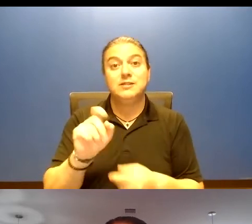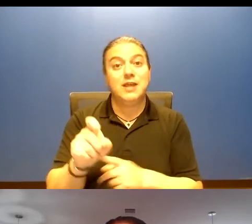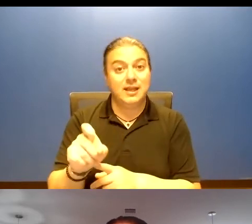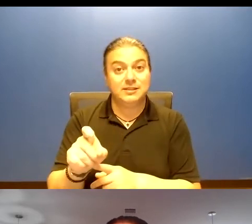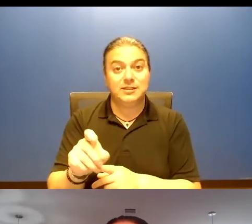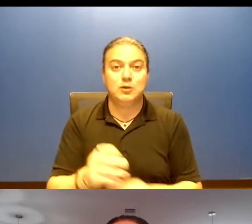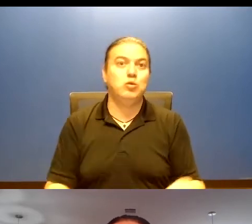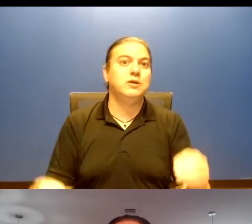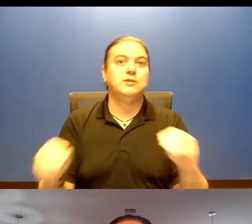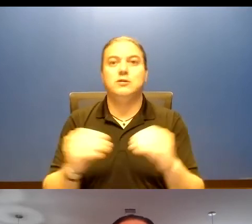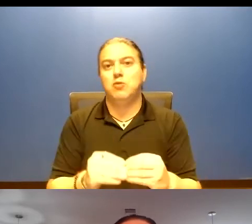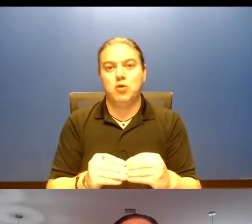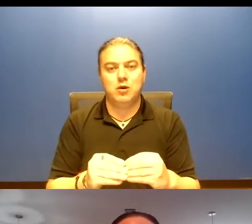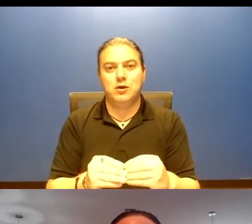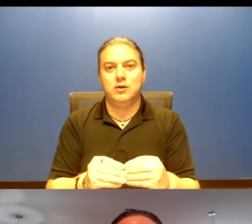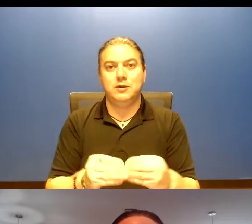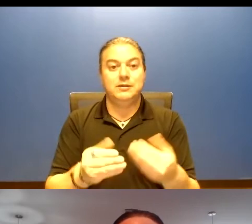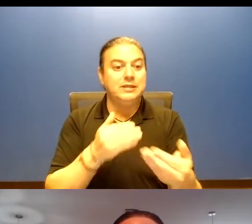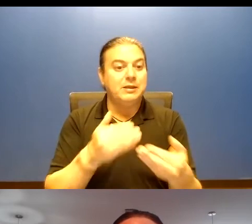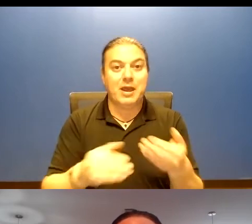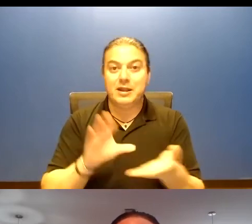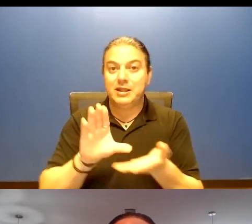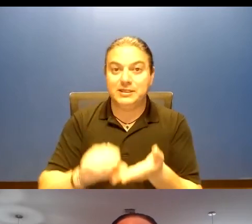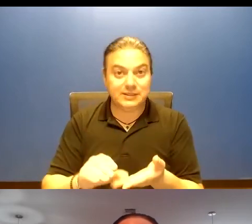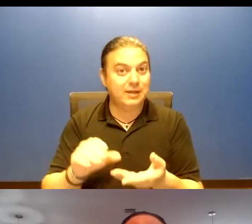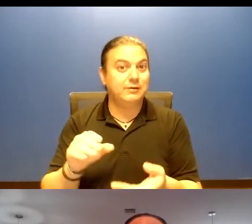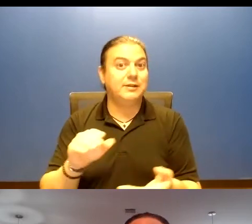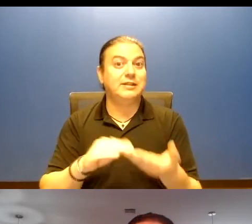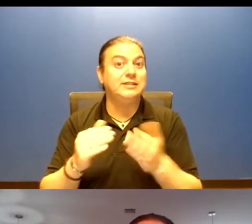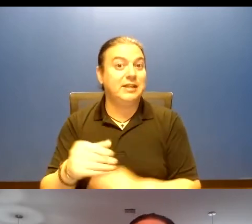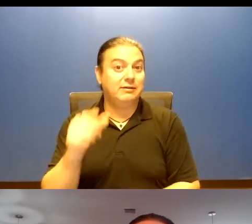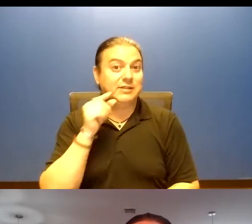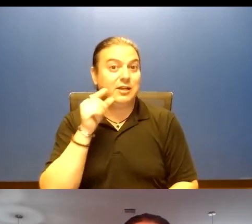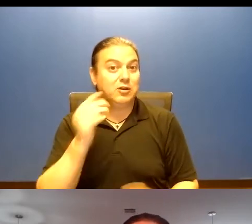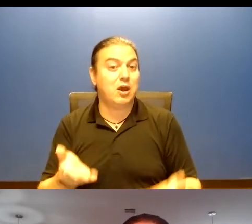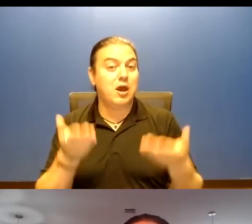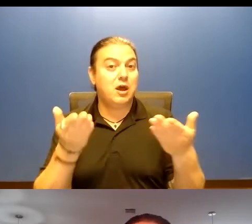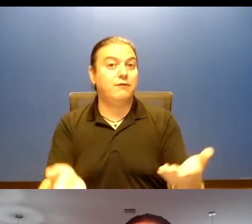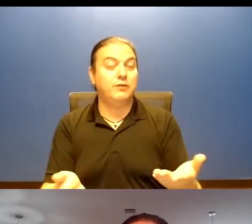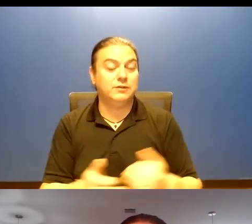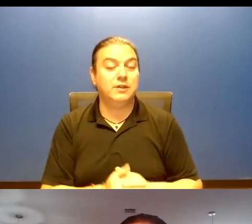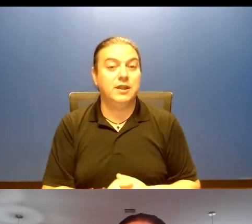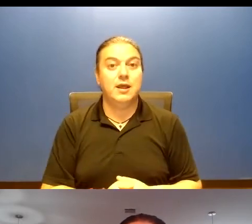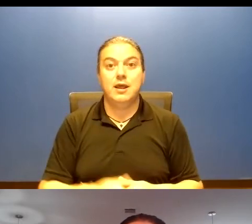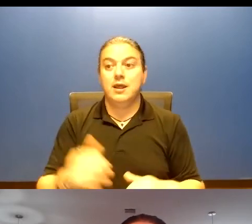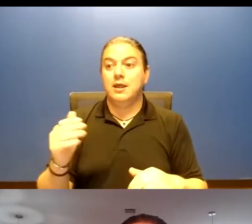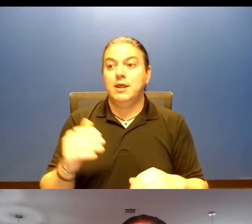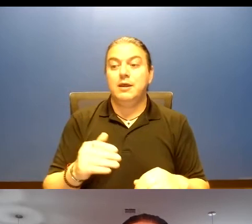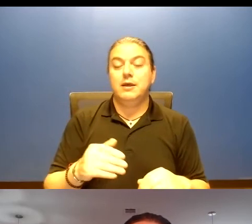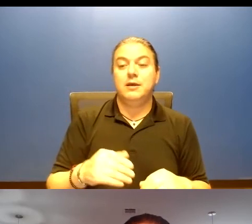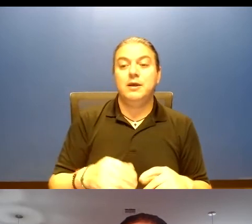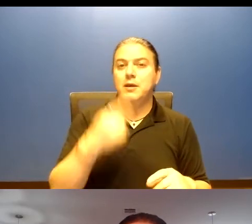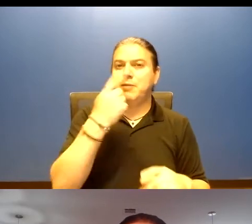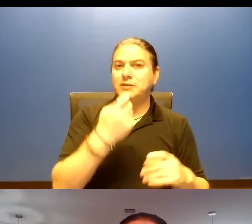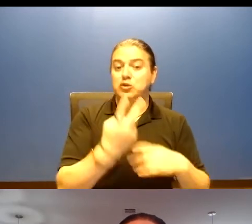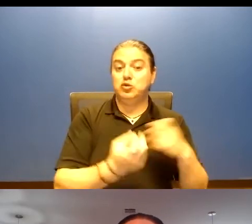city of San Antonio offers than they were without it in 2018. Because in two years, my home value